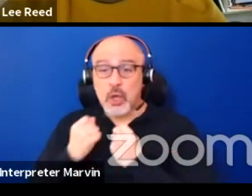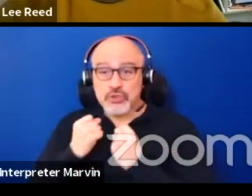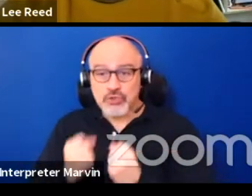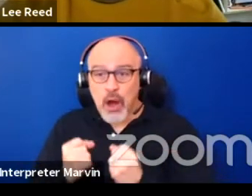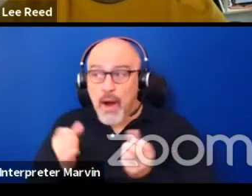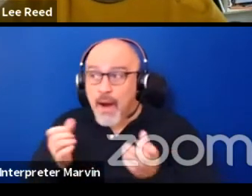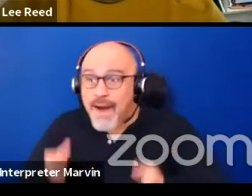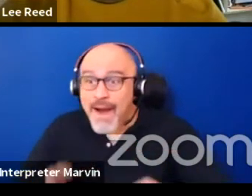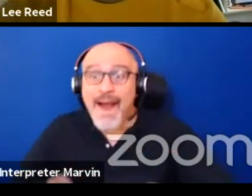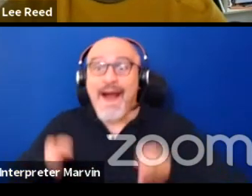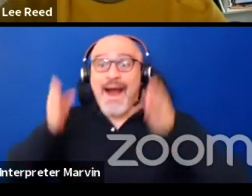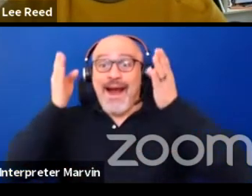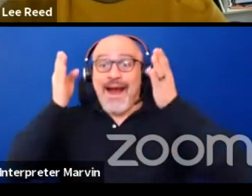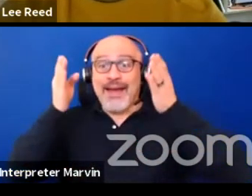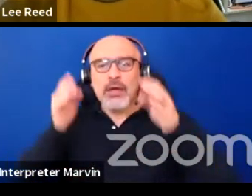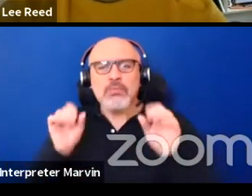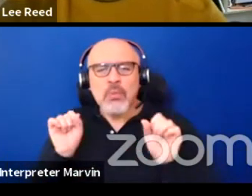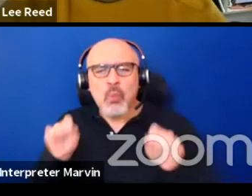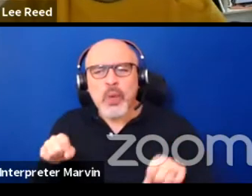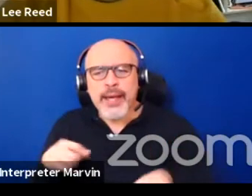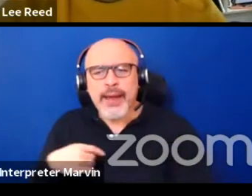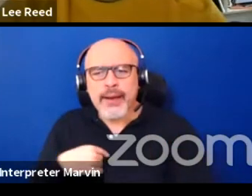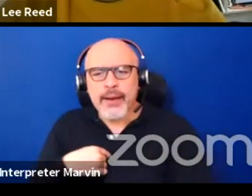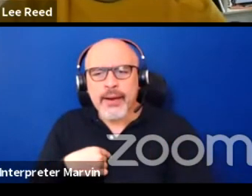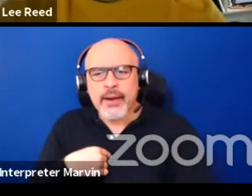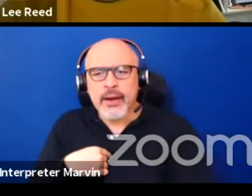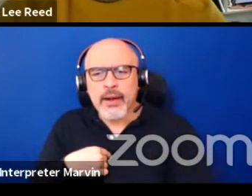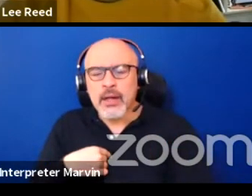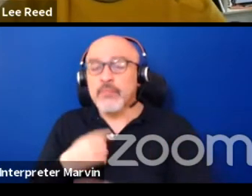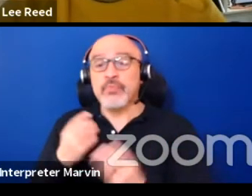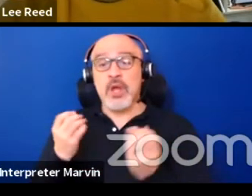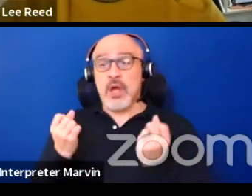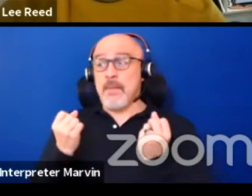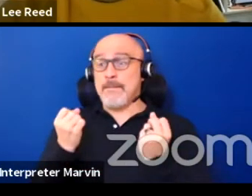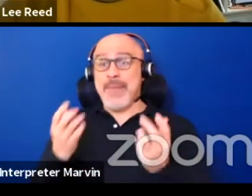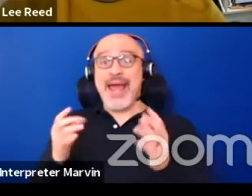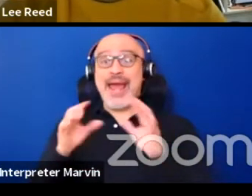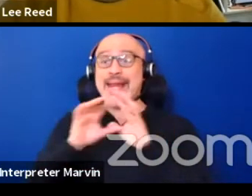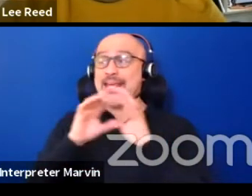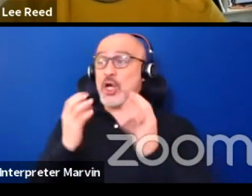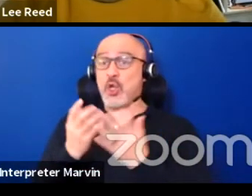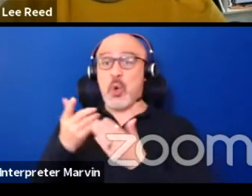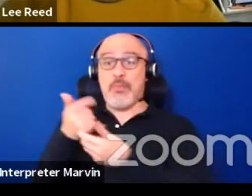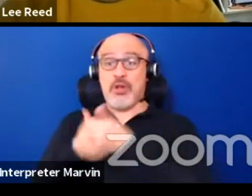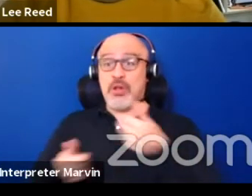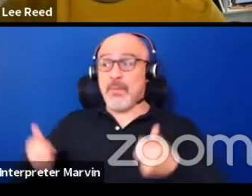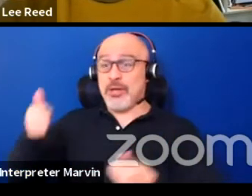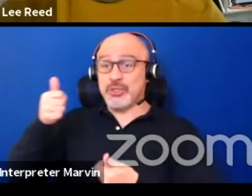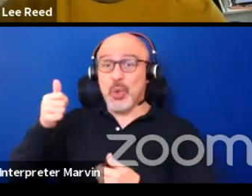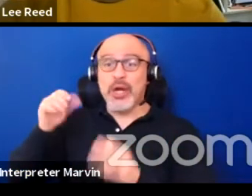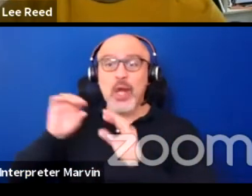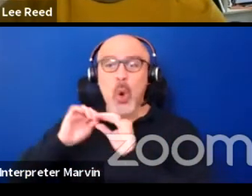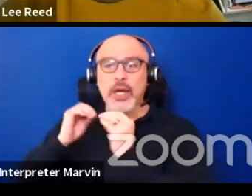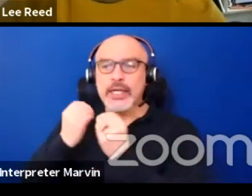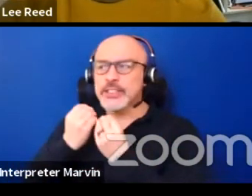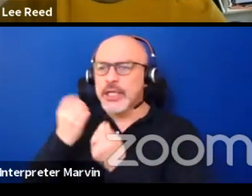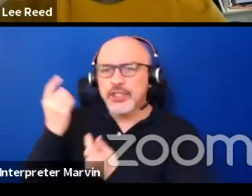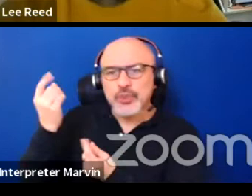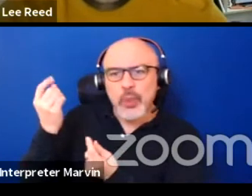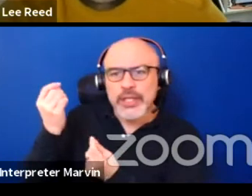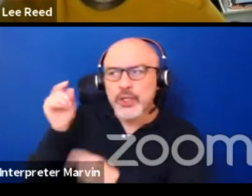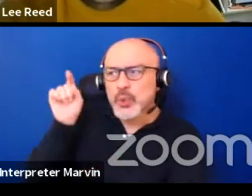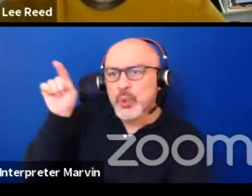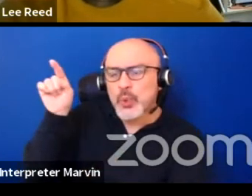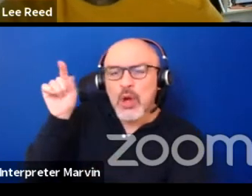strong and high. What many global majority organizations spend their time doing